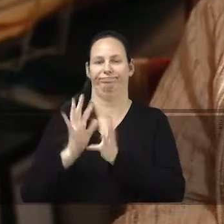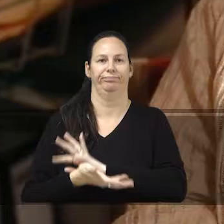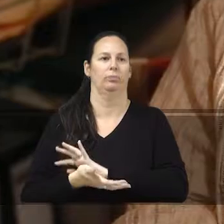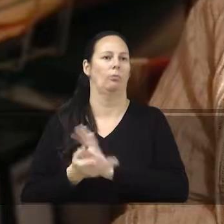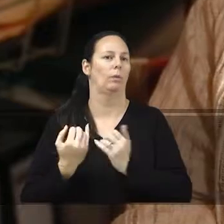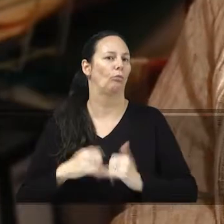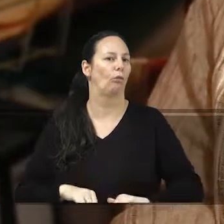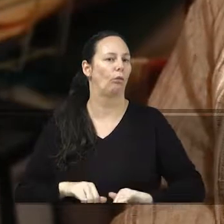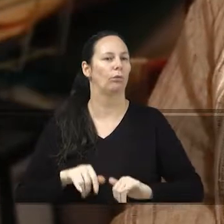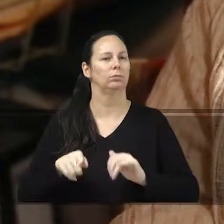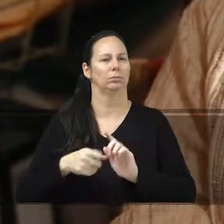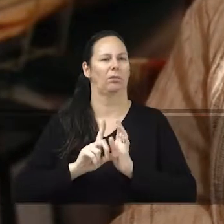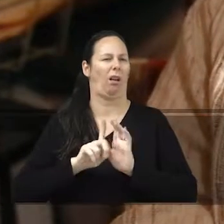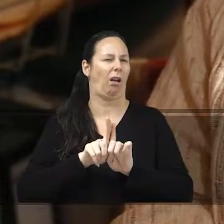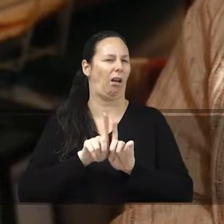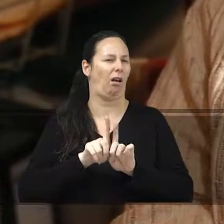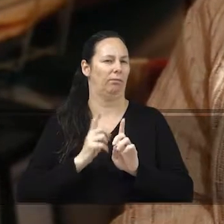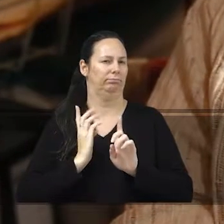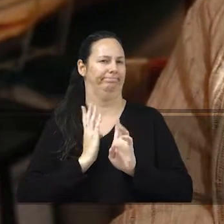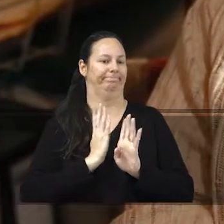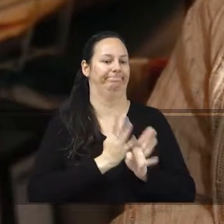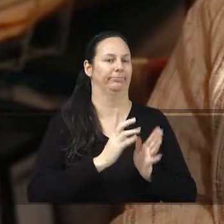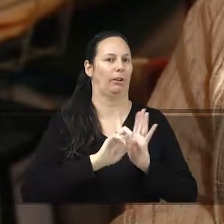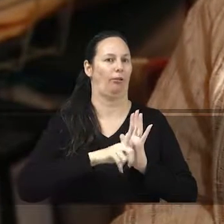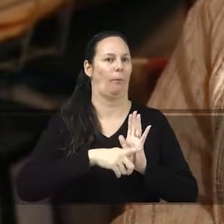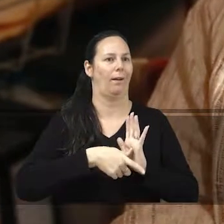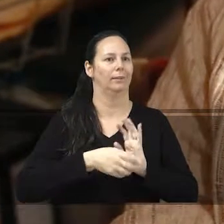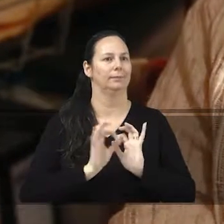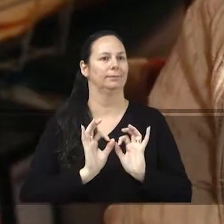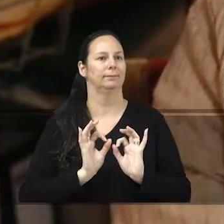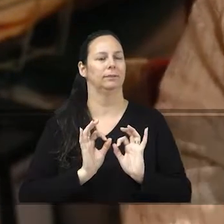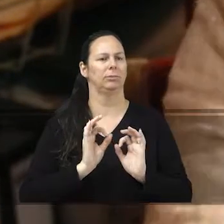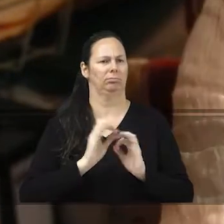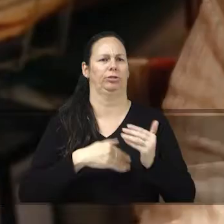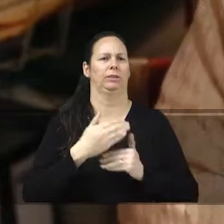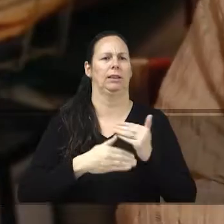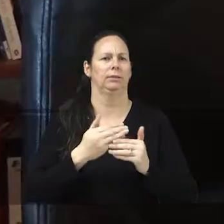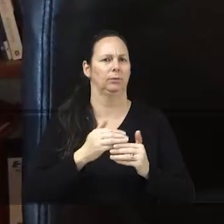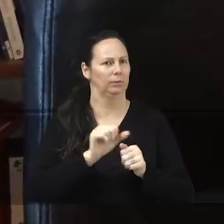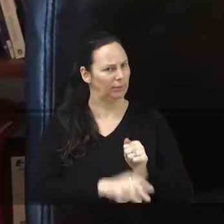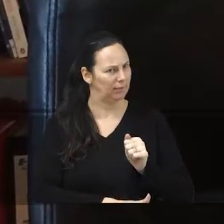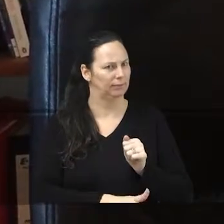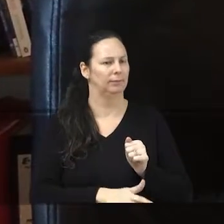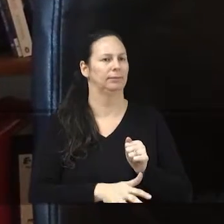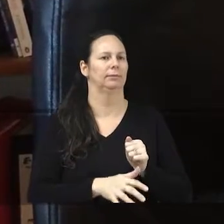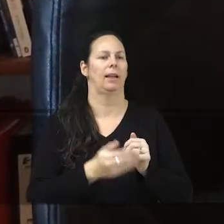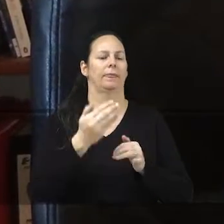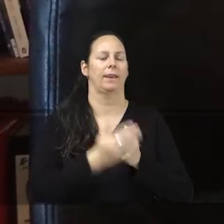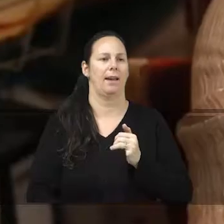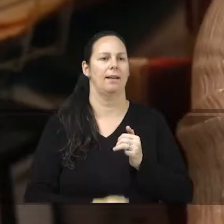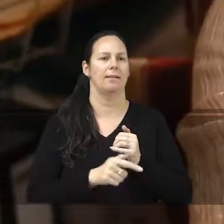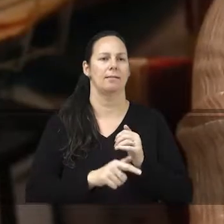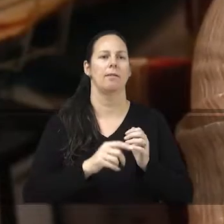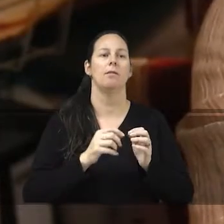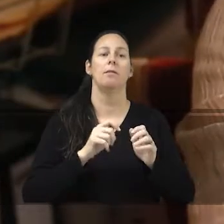clockwork. So the processes were excellent, and the end product was a